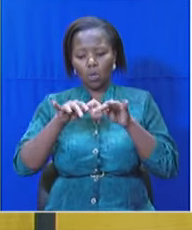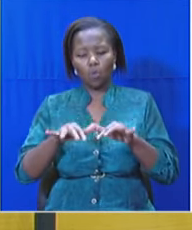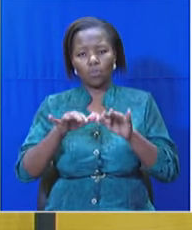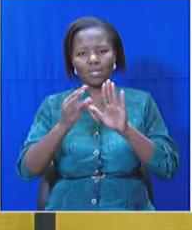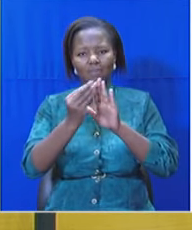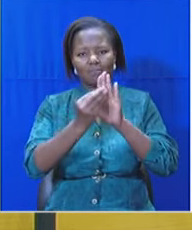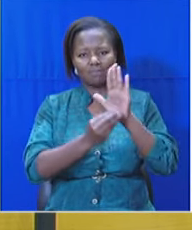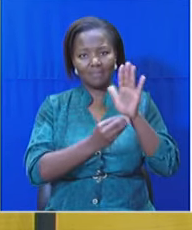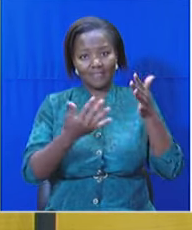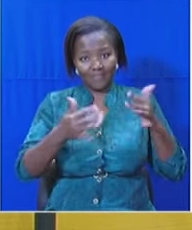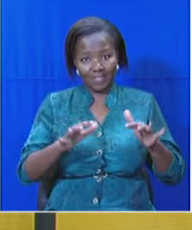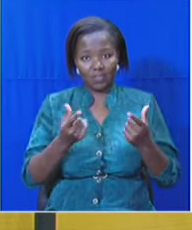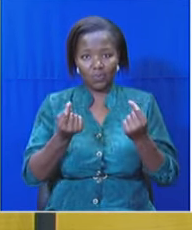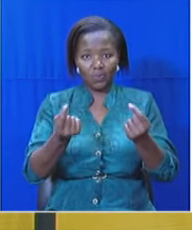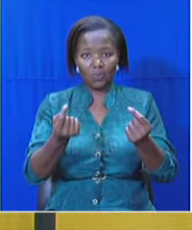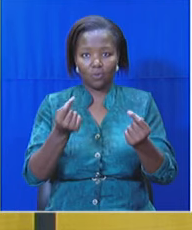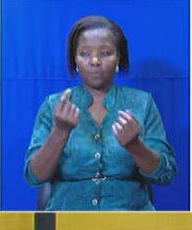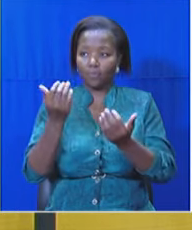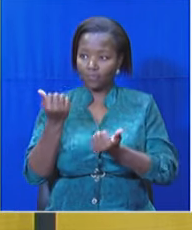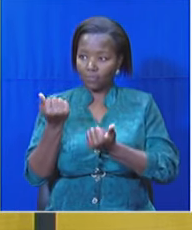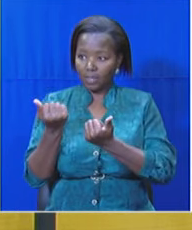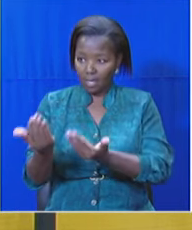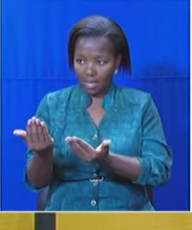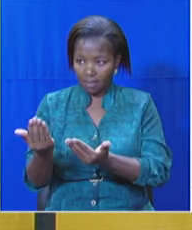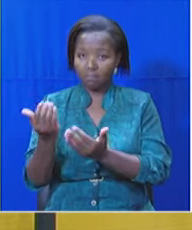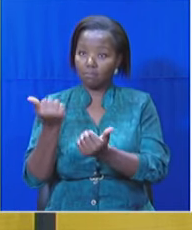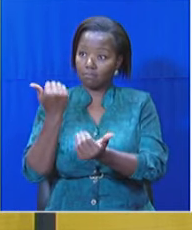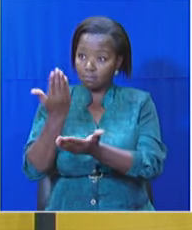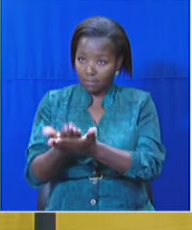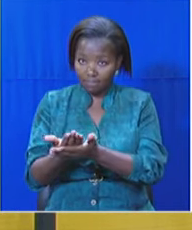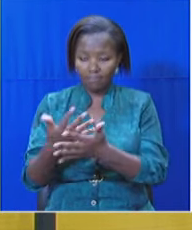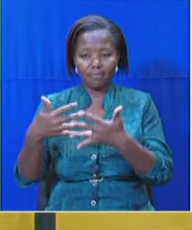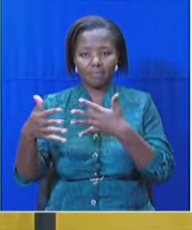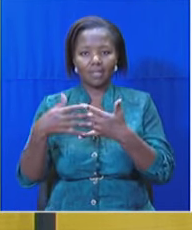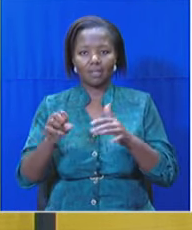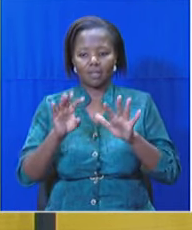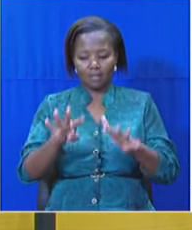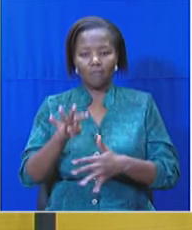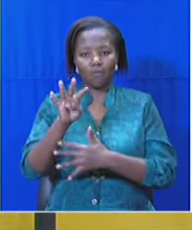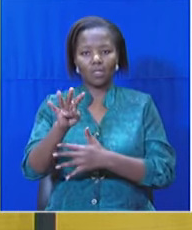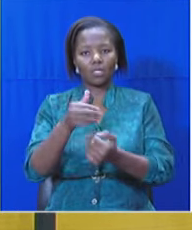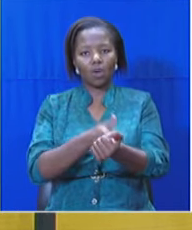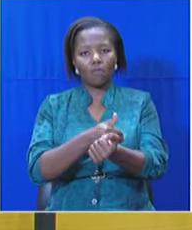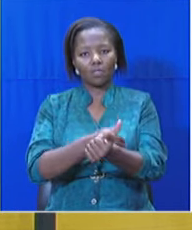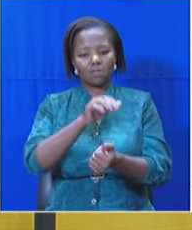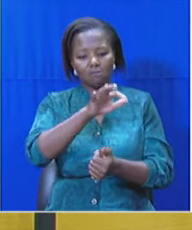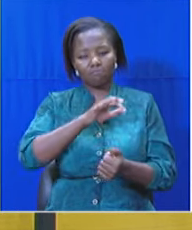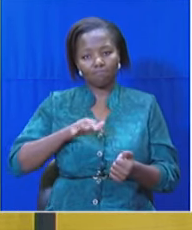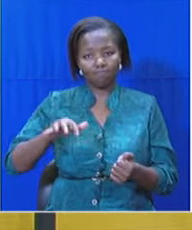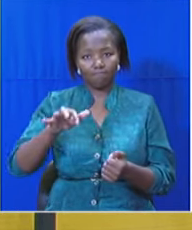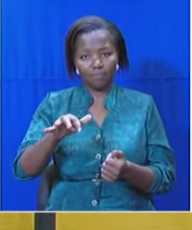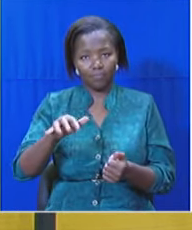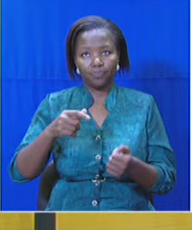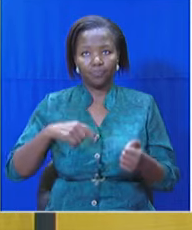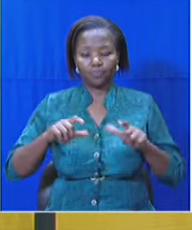been developed. Claims can be submitted at any of the 14 lodgement offices. The Commission has